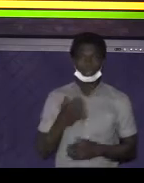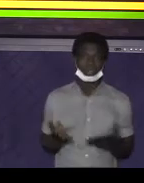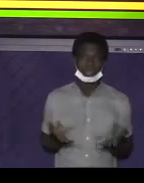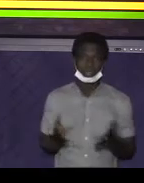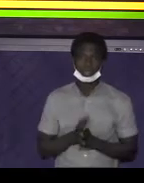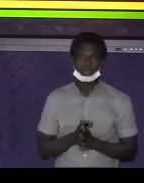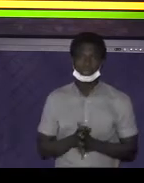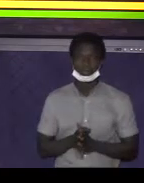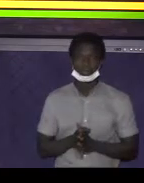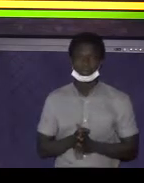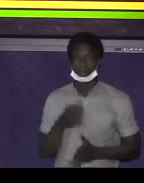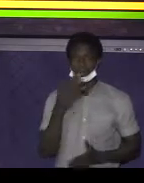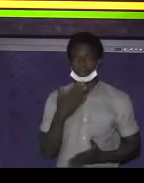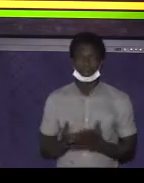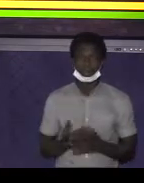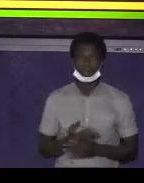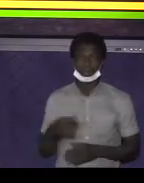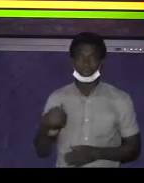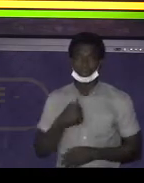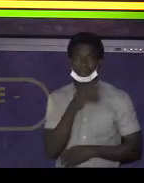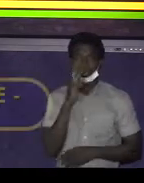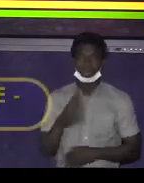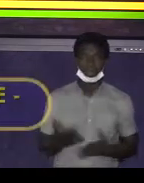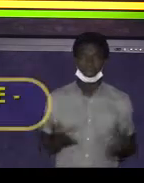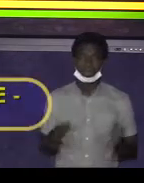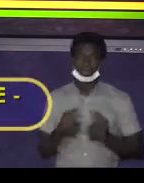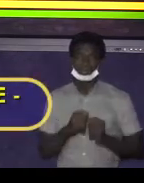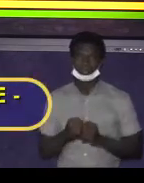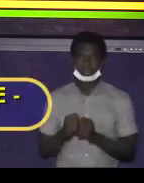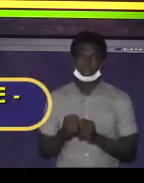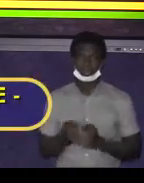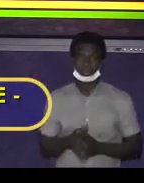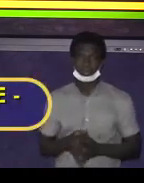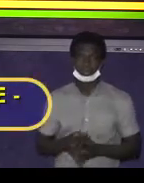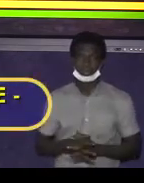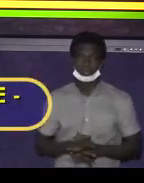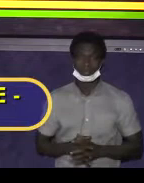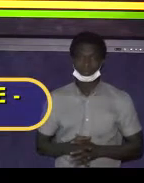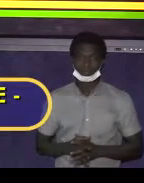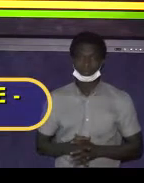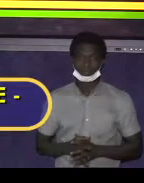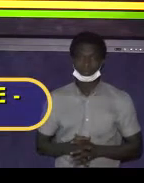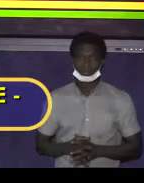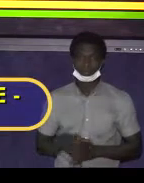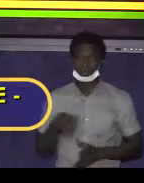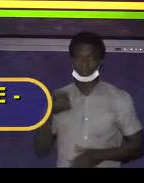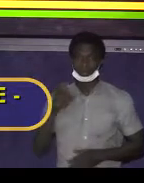Popo is here. Good. We are here together.